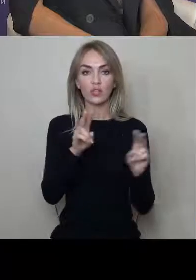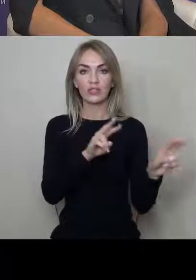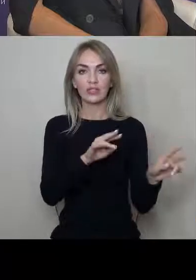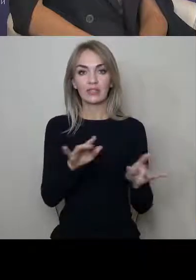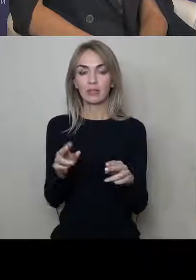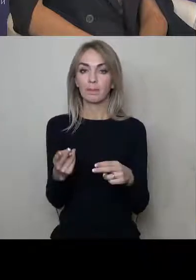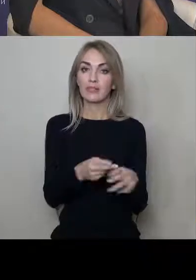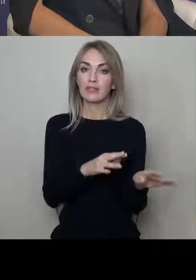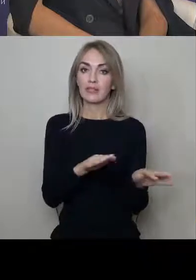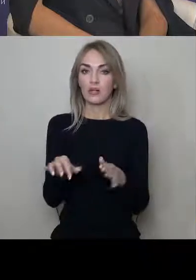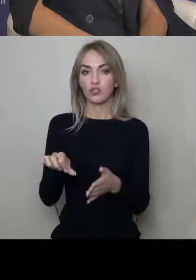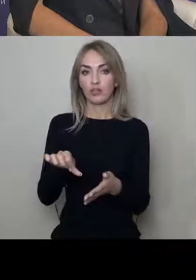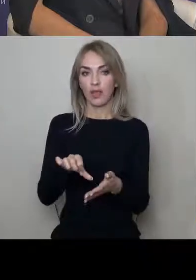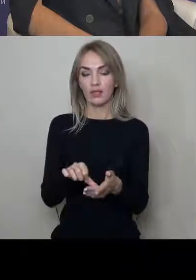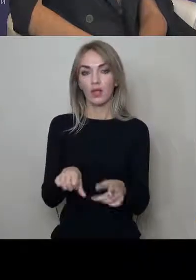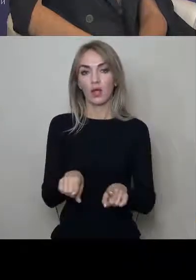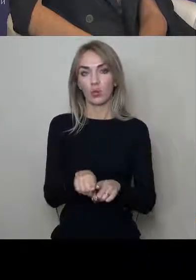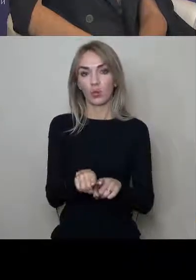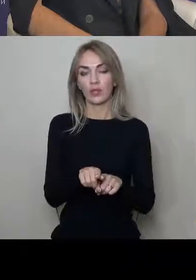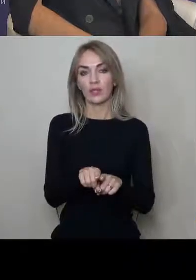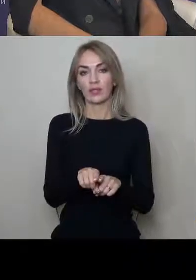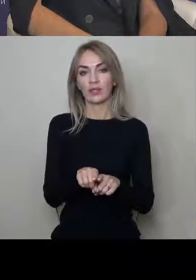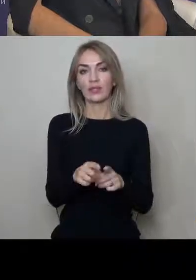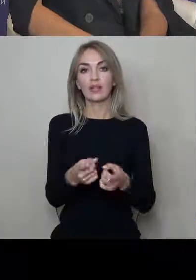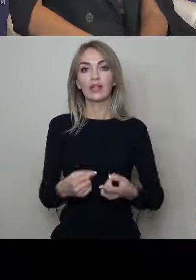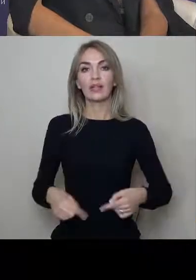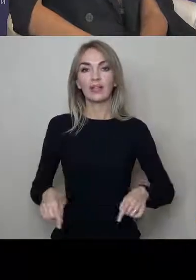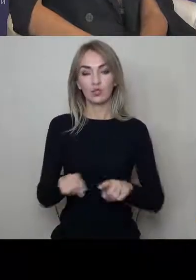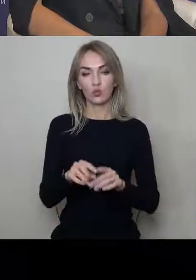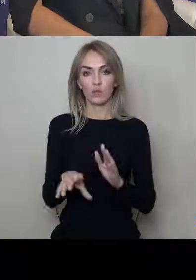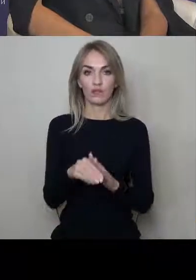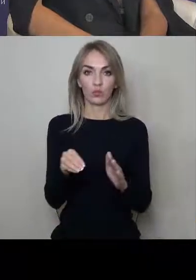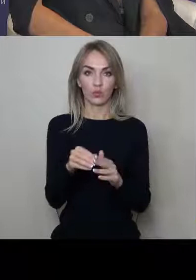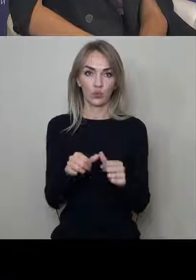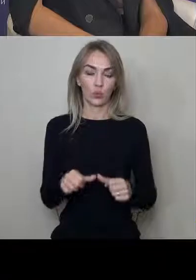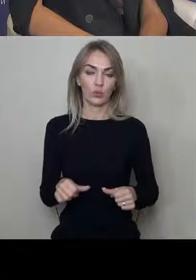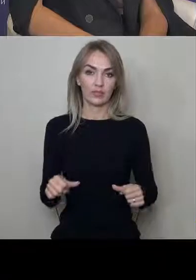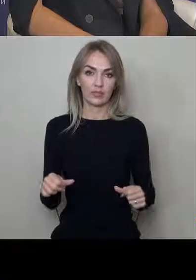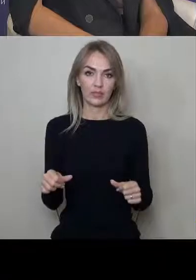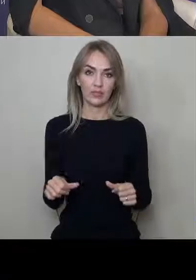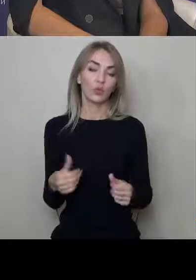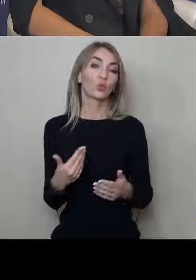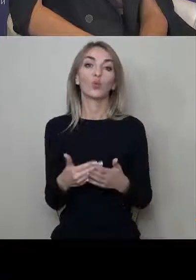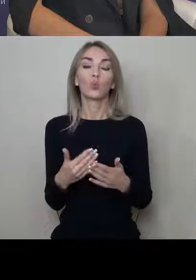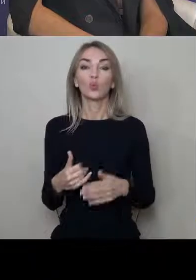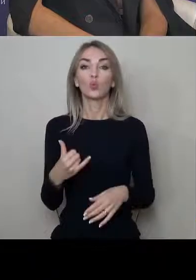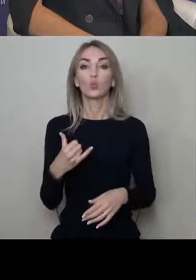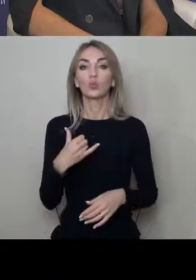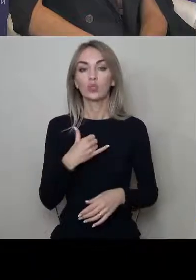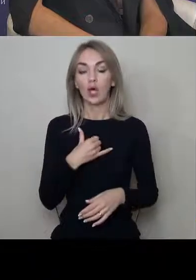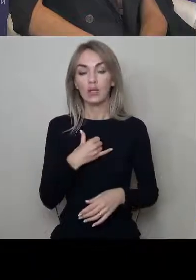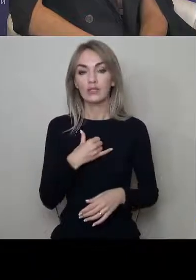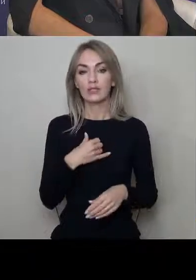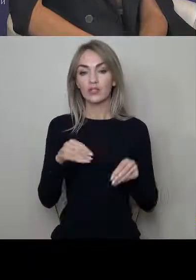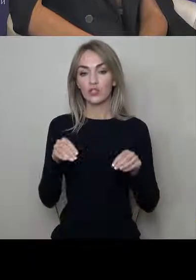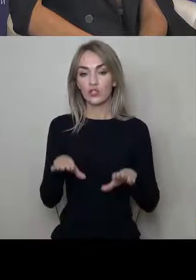PSC can handle complaints, action or inaction of the members of this